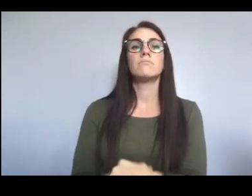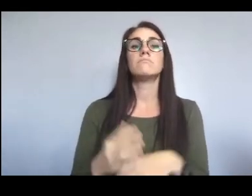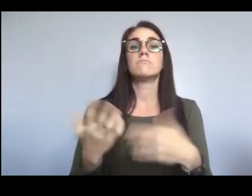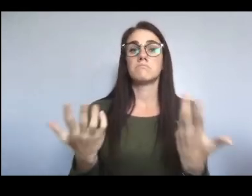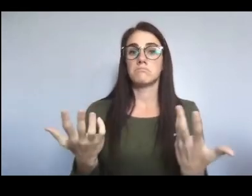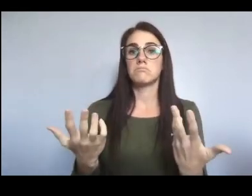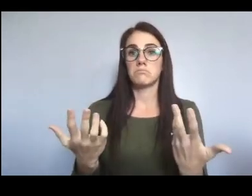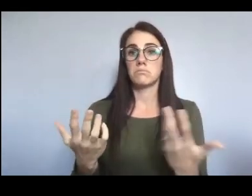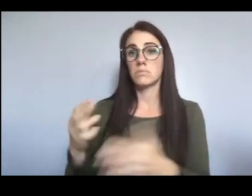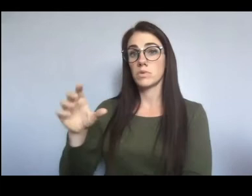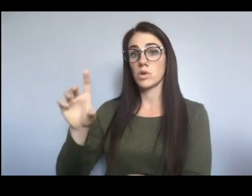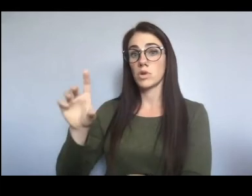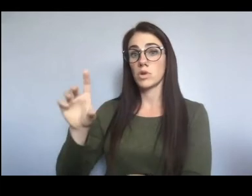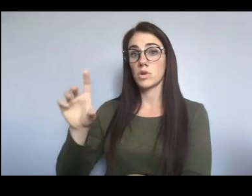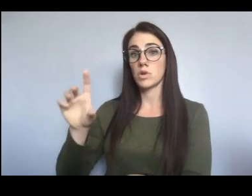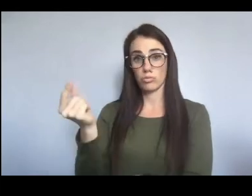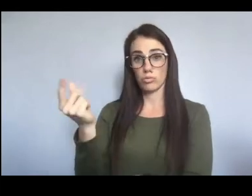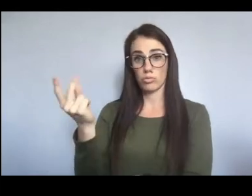cats.